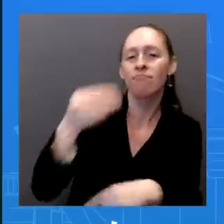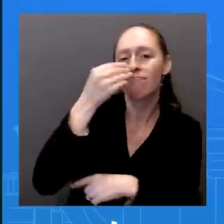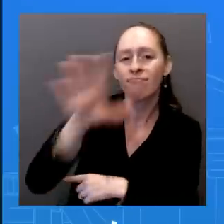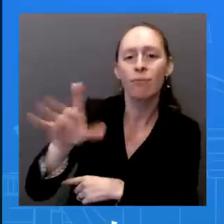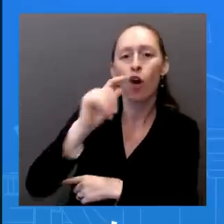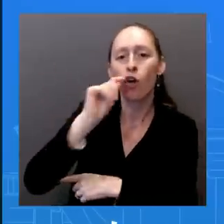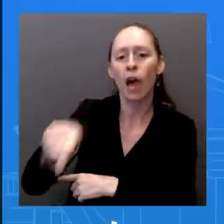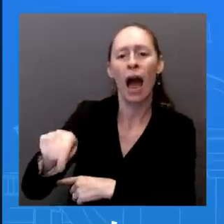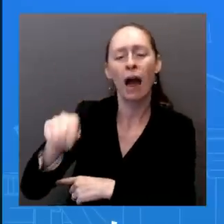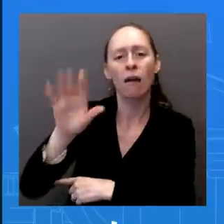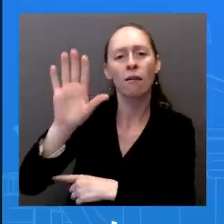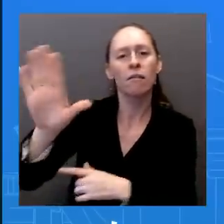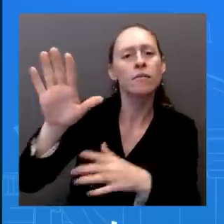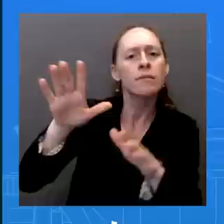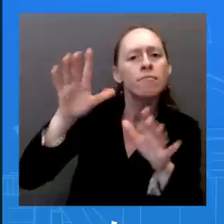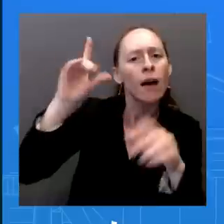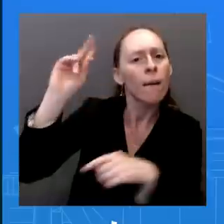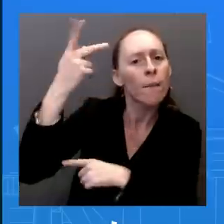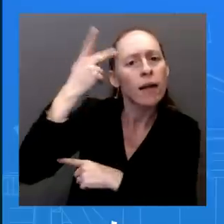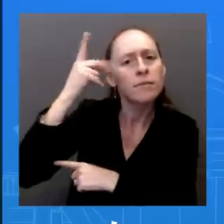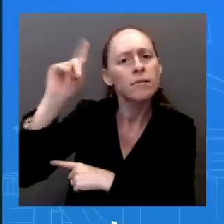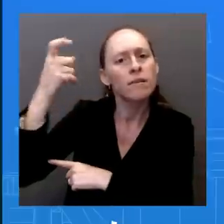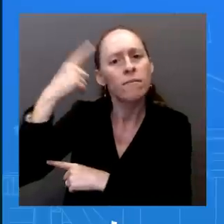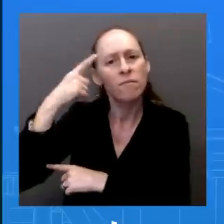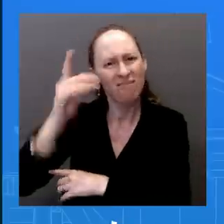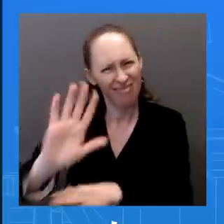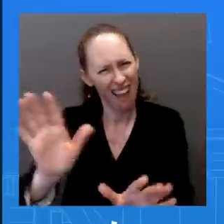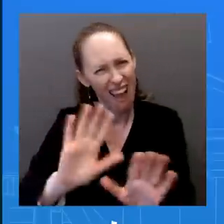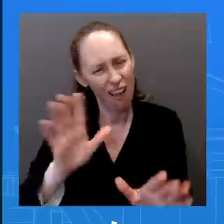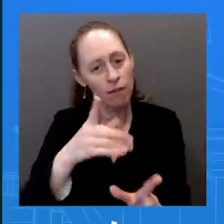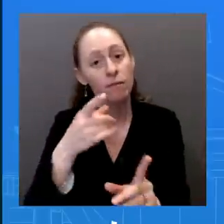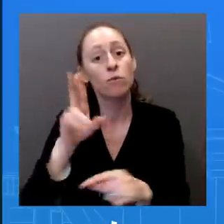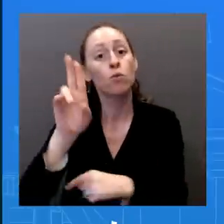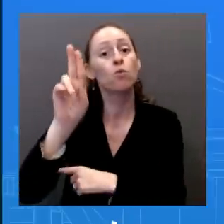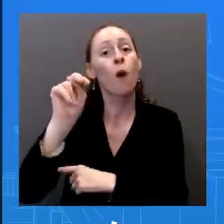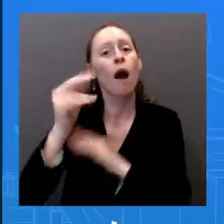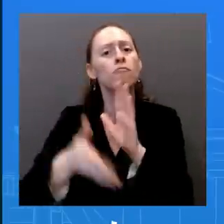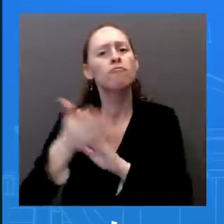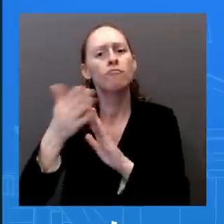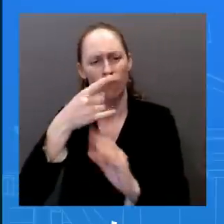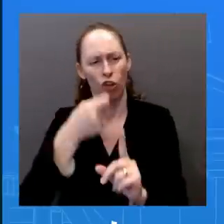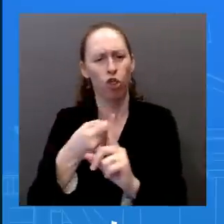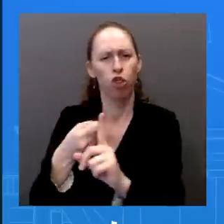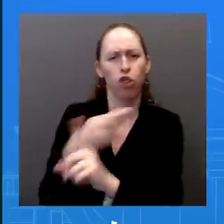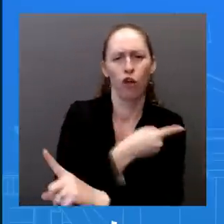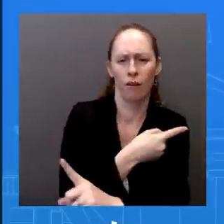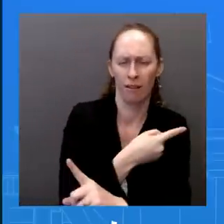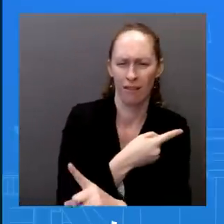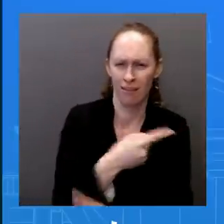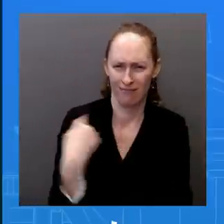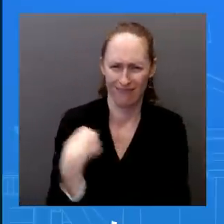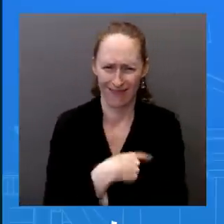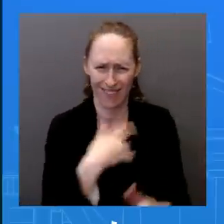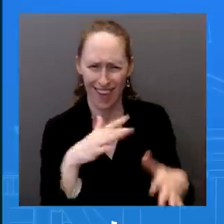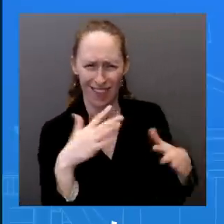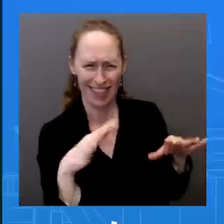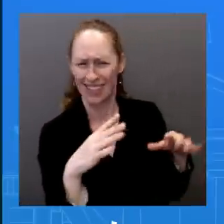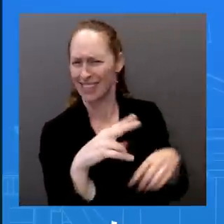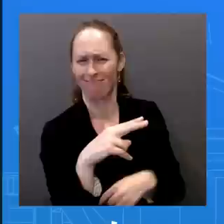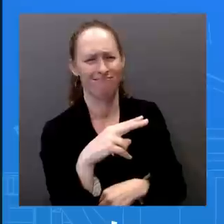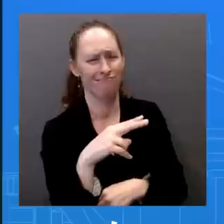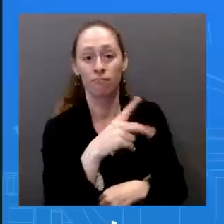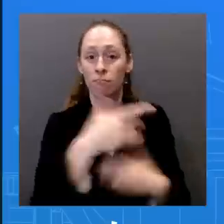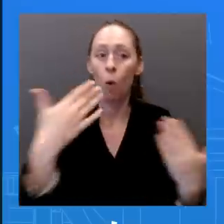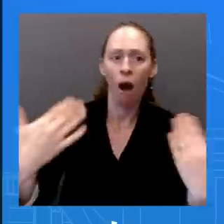these referenda will be manipulated. We know that Russia will use these sham referenda as a basis to